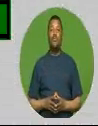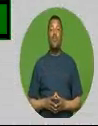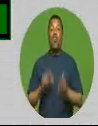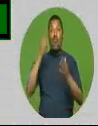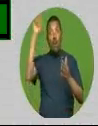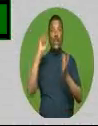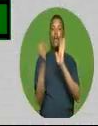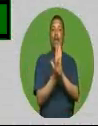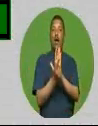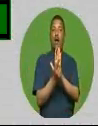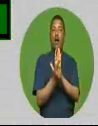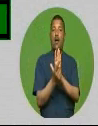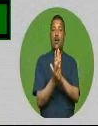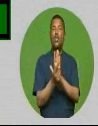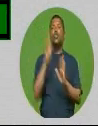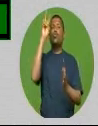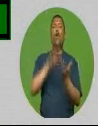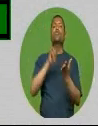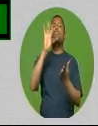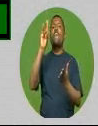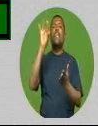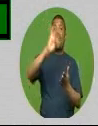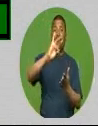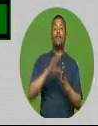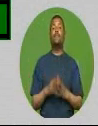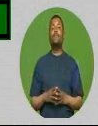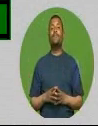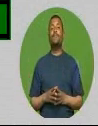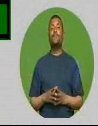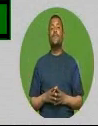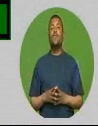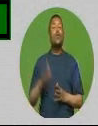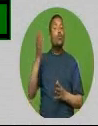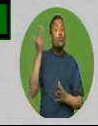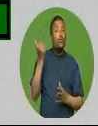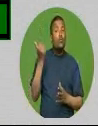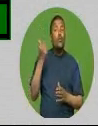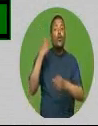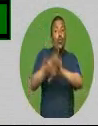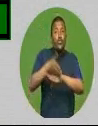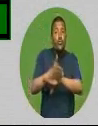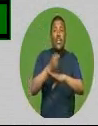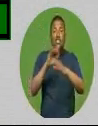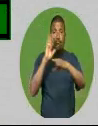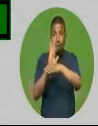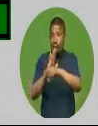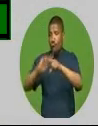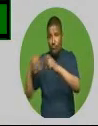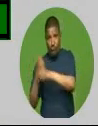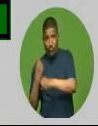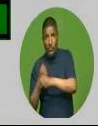For example, in 2007-8, wood and furniture contributed